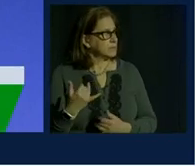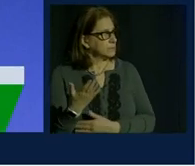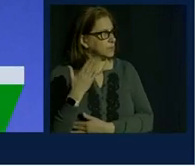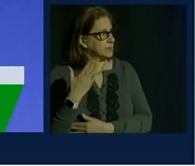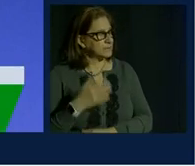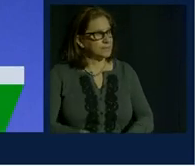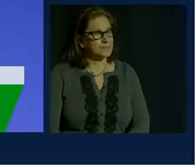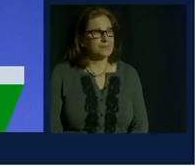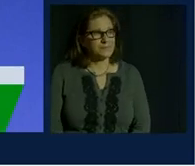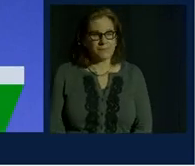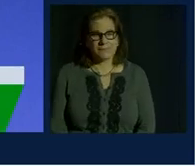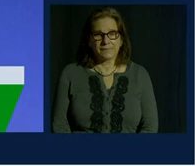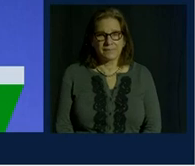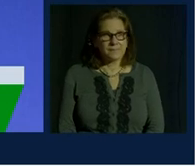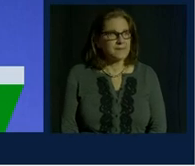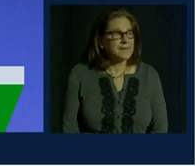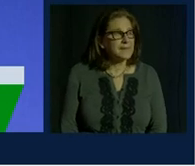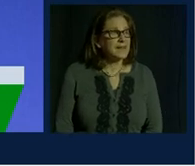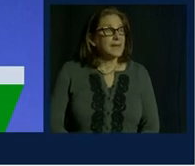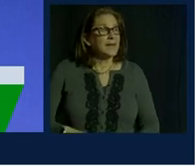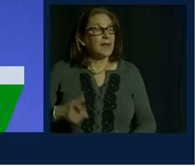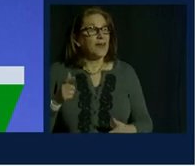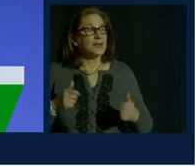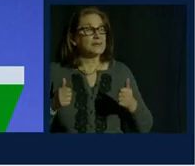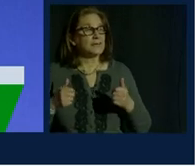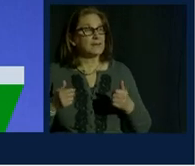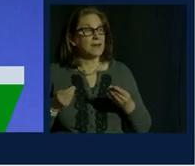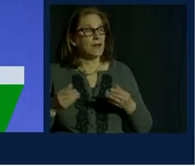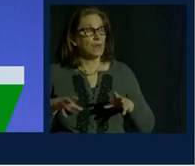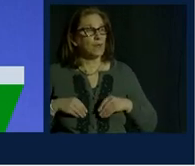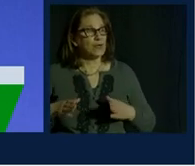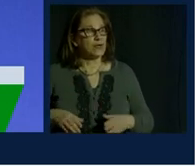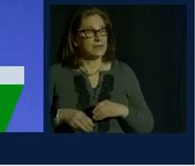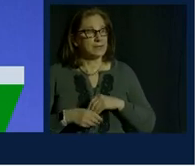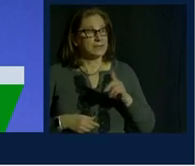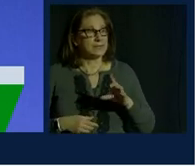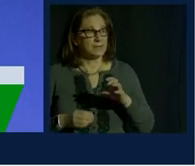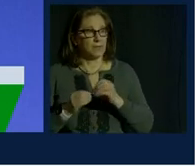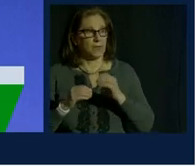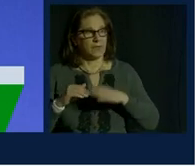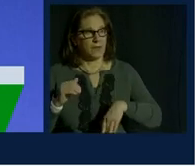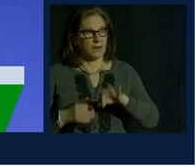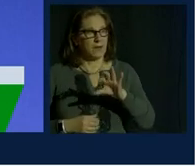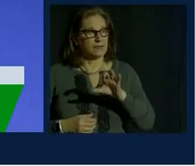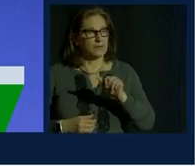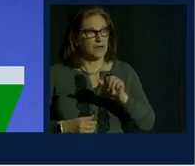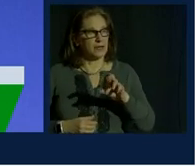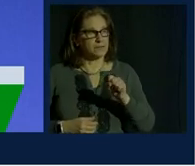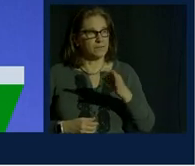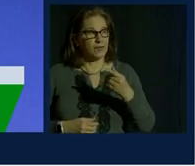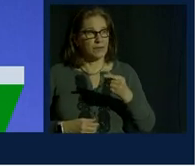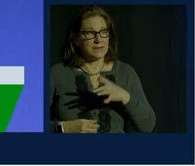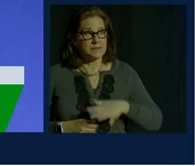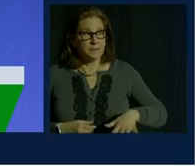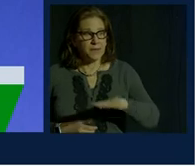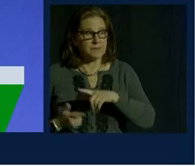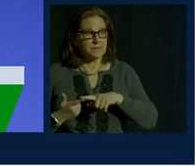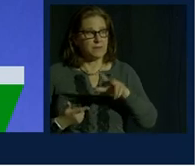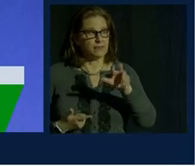this morning. DPR is one of the largest landowners in the district with more than 900 acres of green